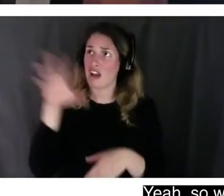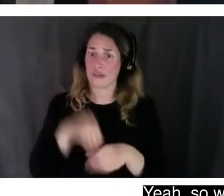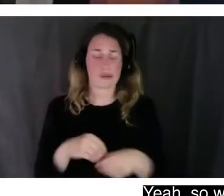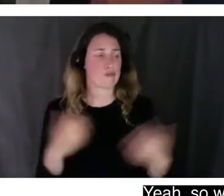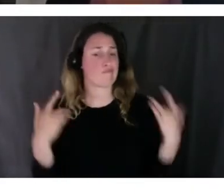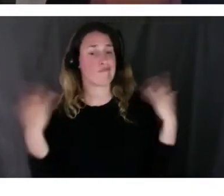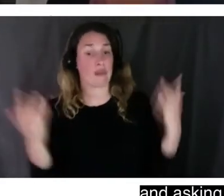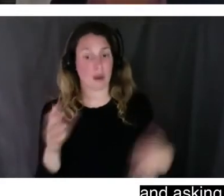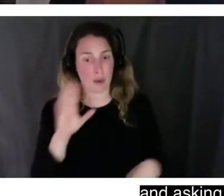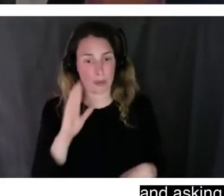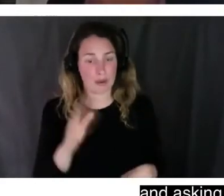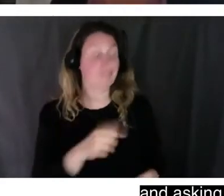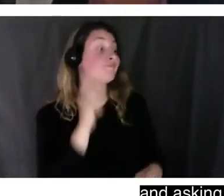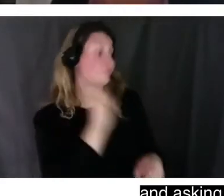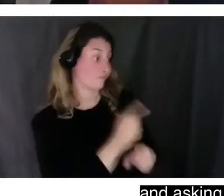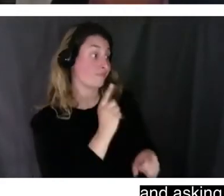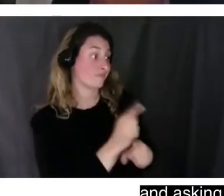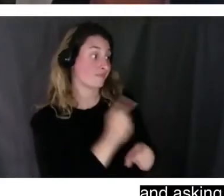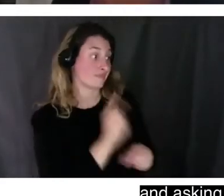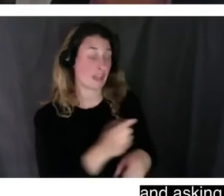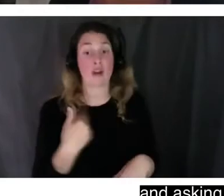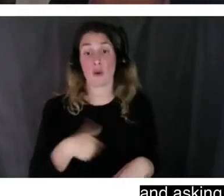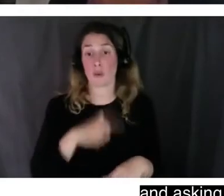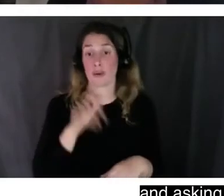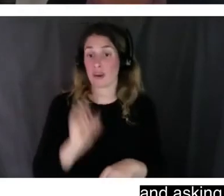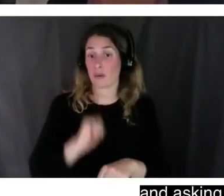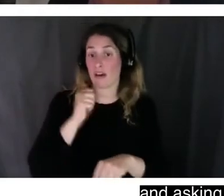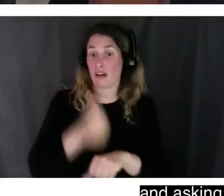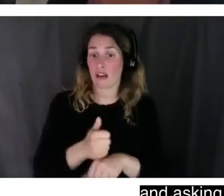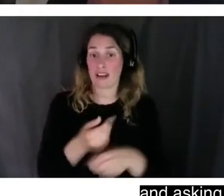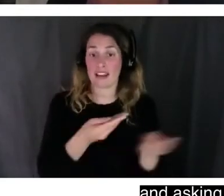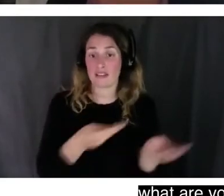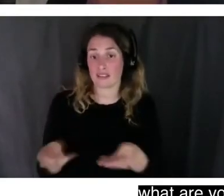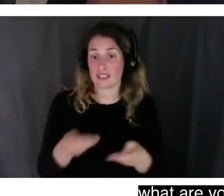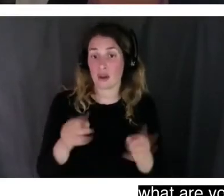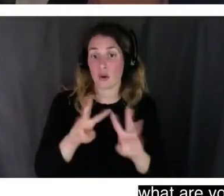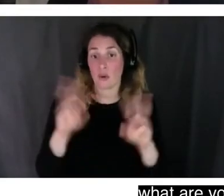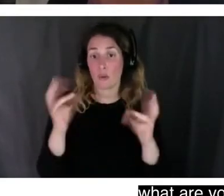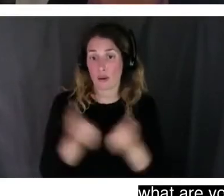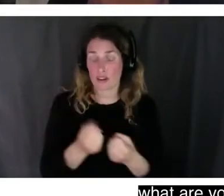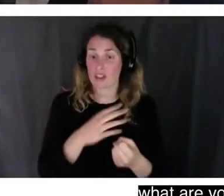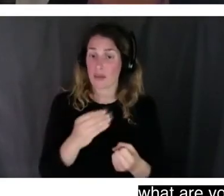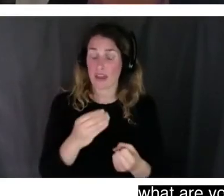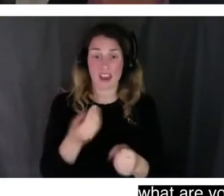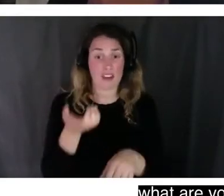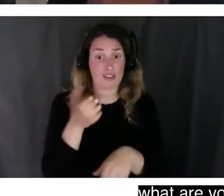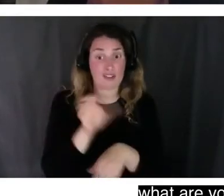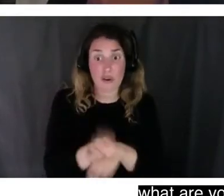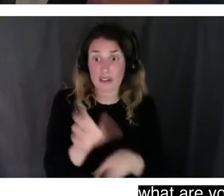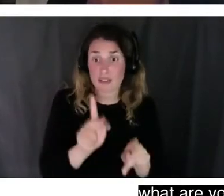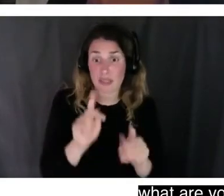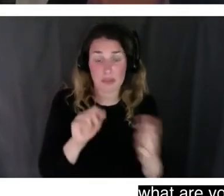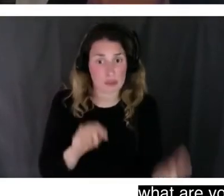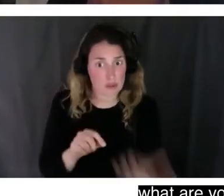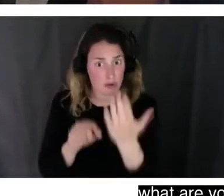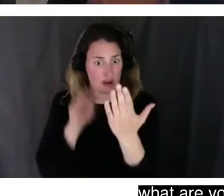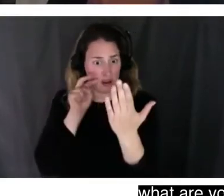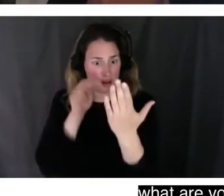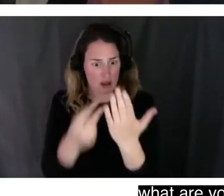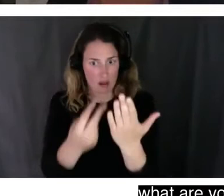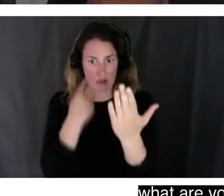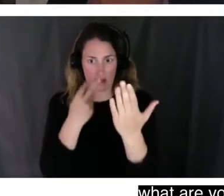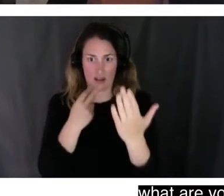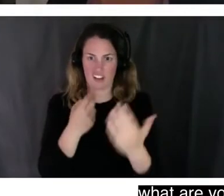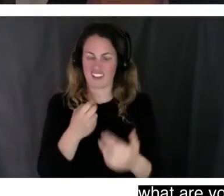facilitating workshops and asking the tough questions. What are you personally